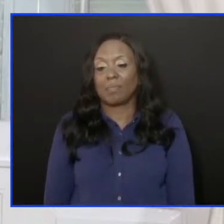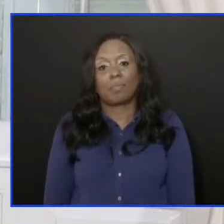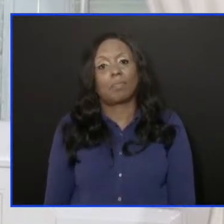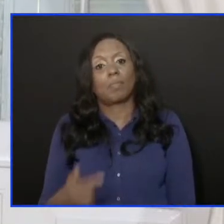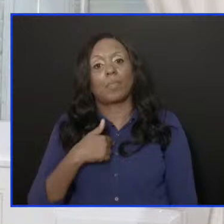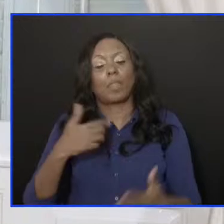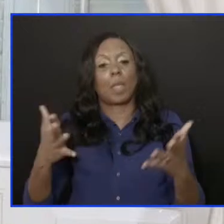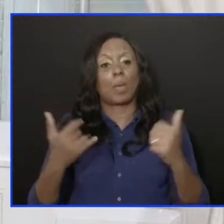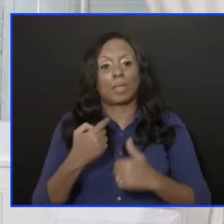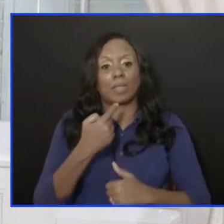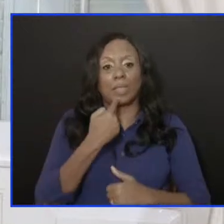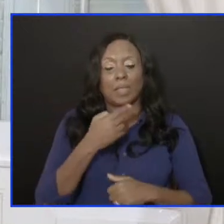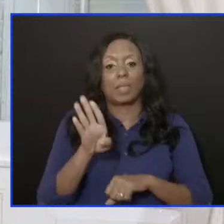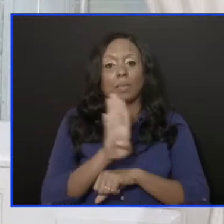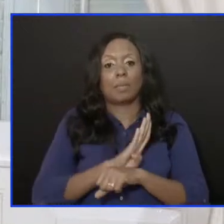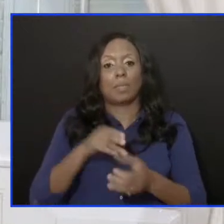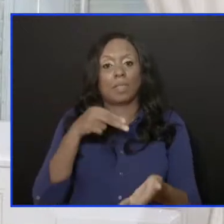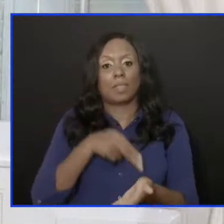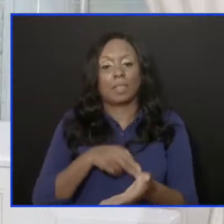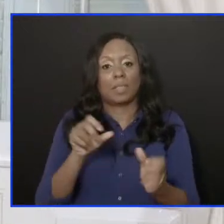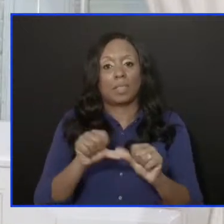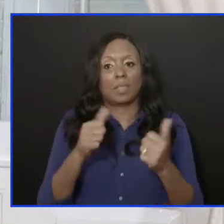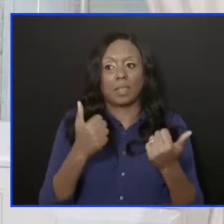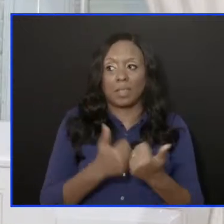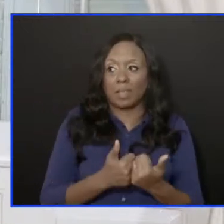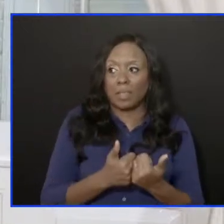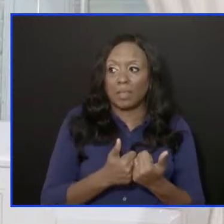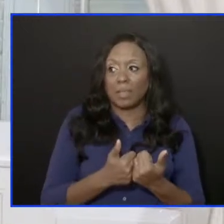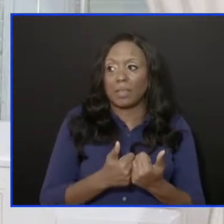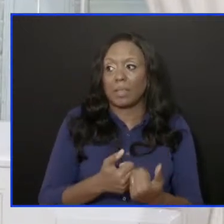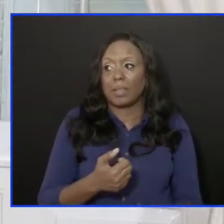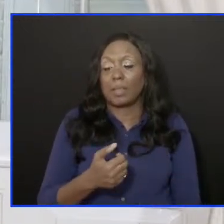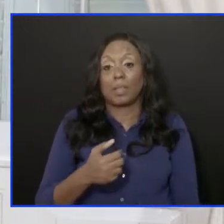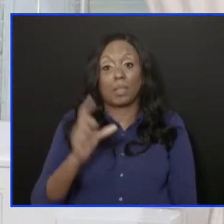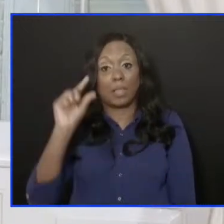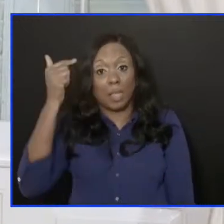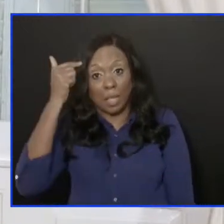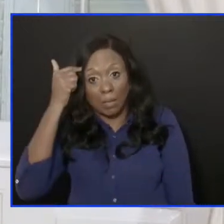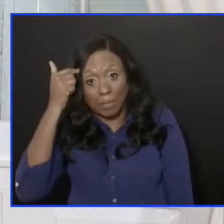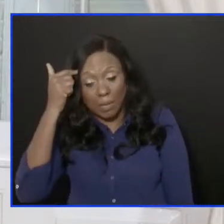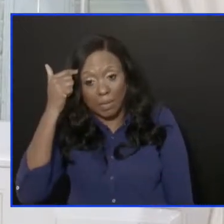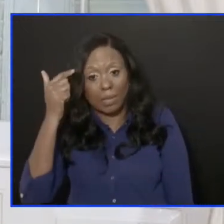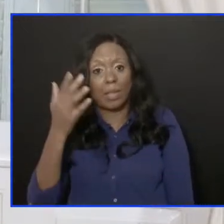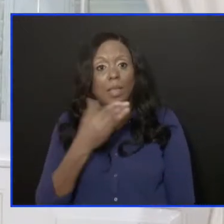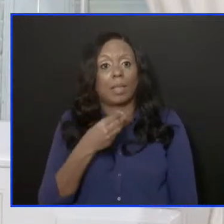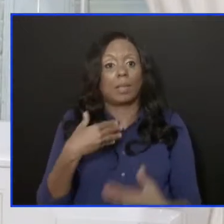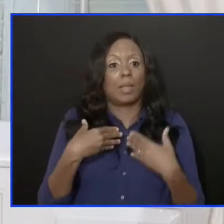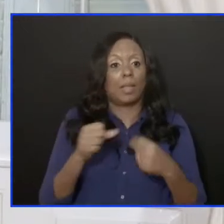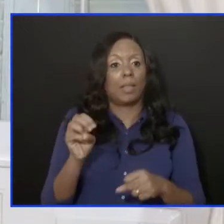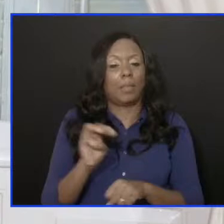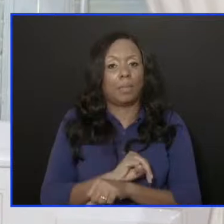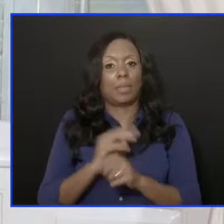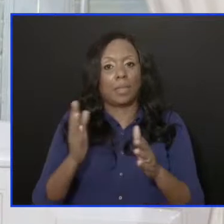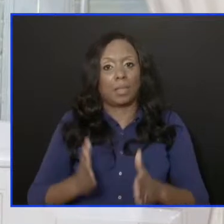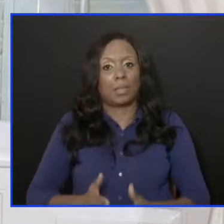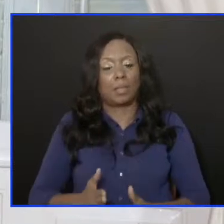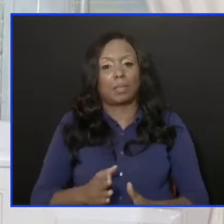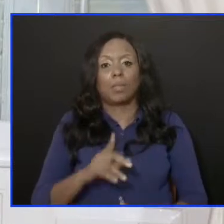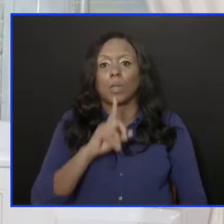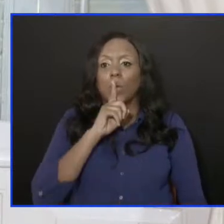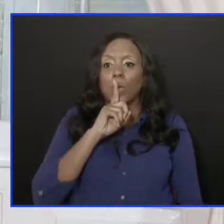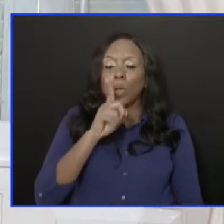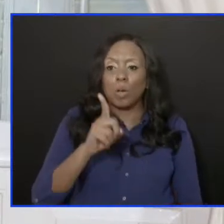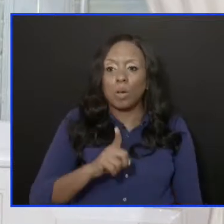and that the government and the Minister of Health was very receptive of our